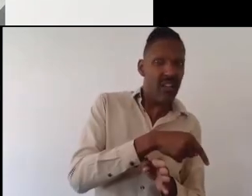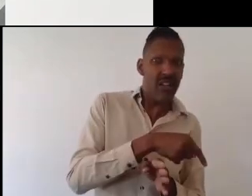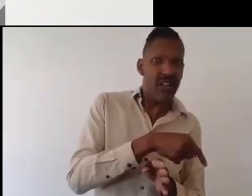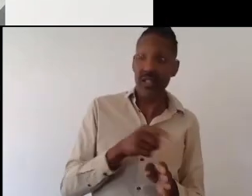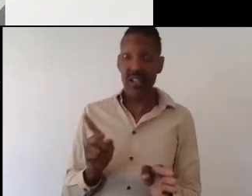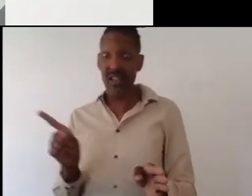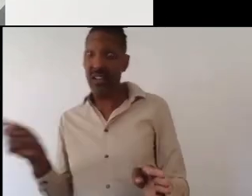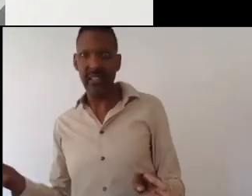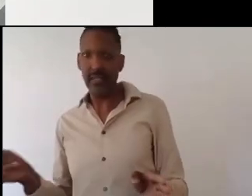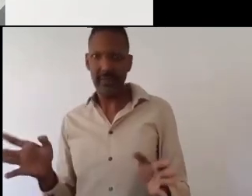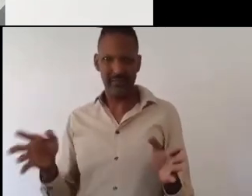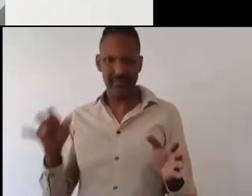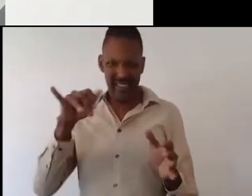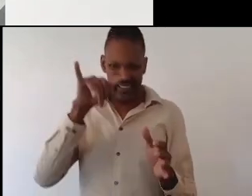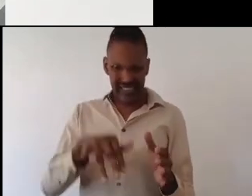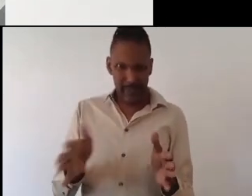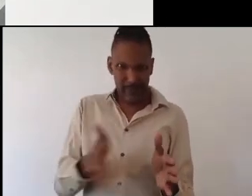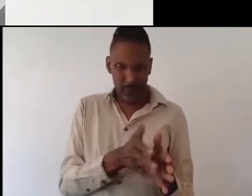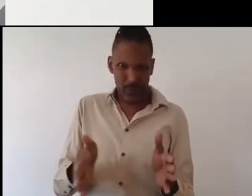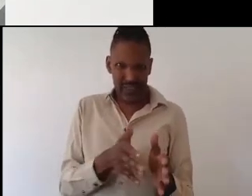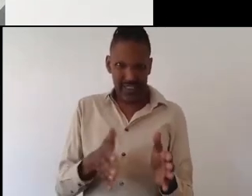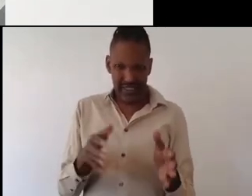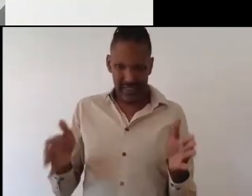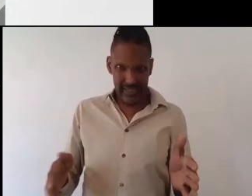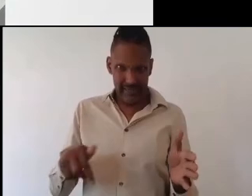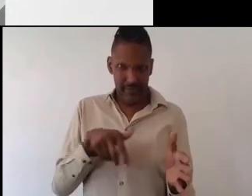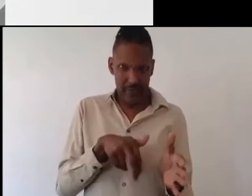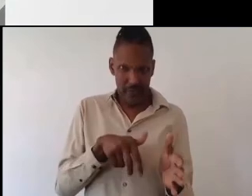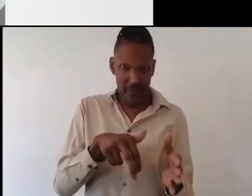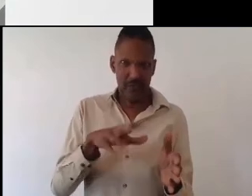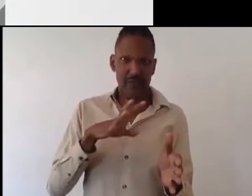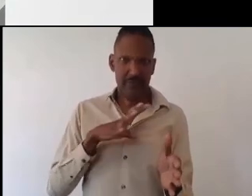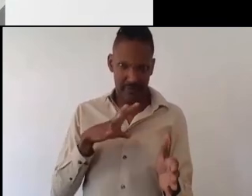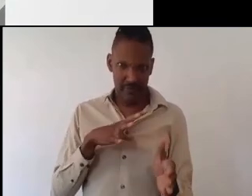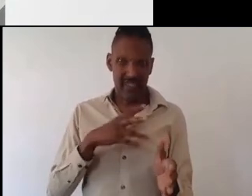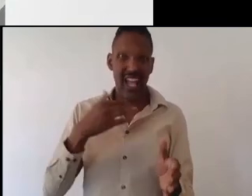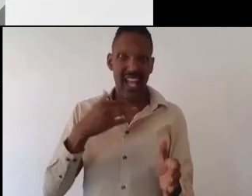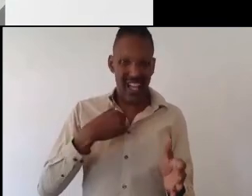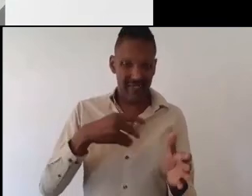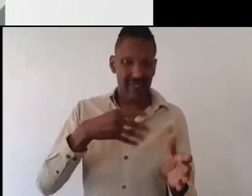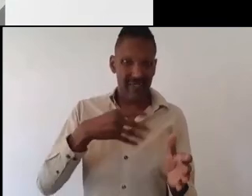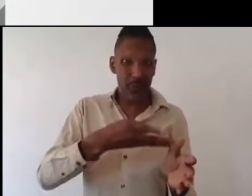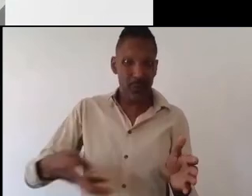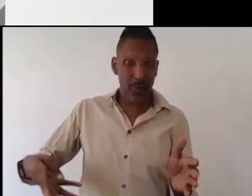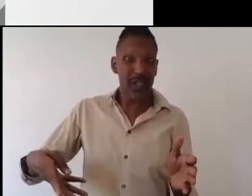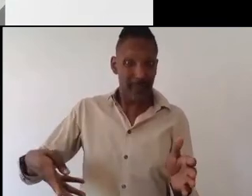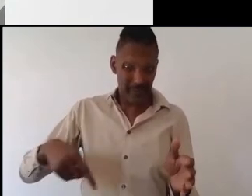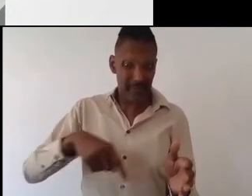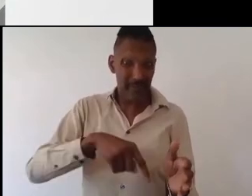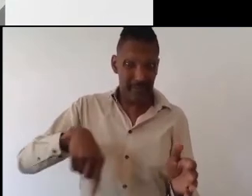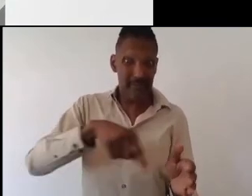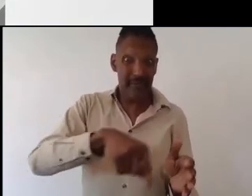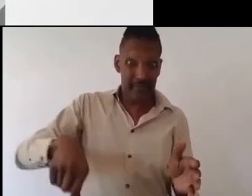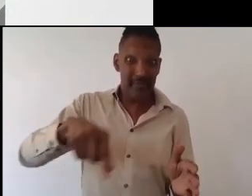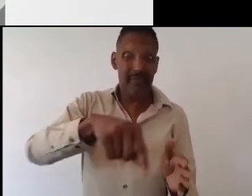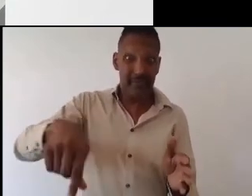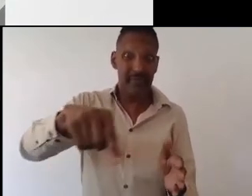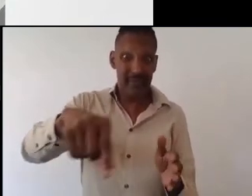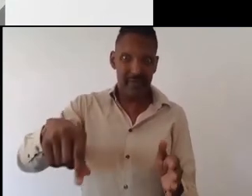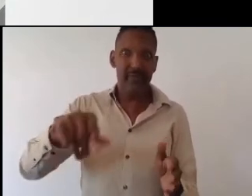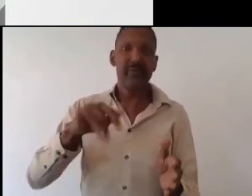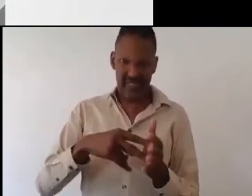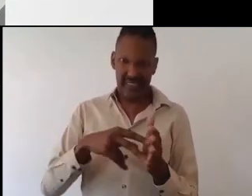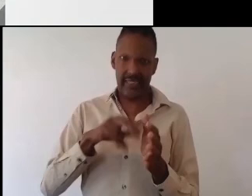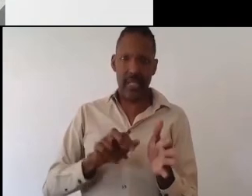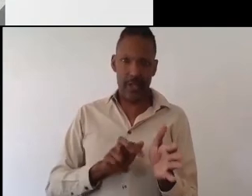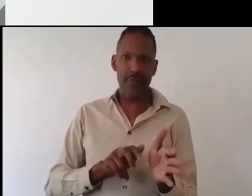stay between the two lines, and then you've got the horizontal lines that make the pattern